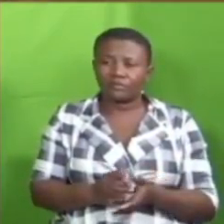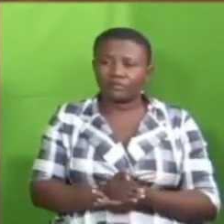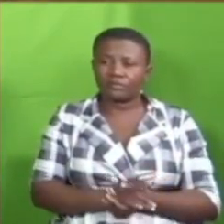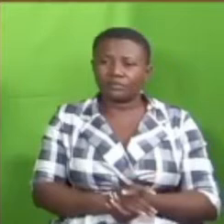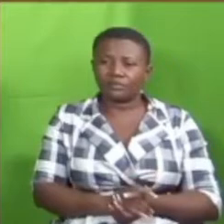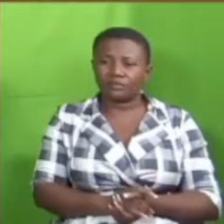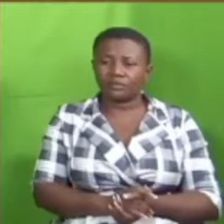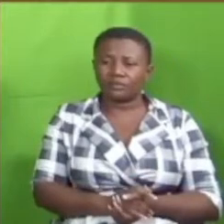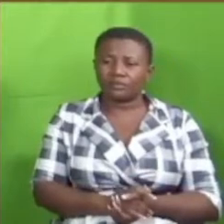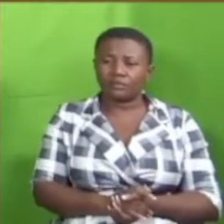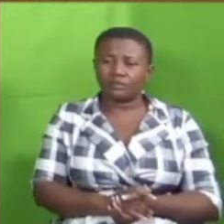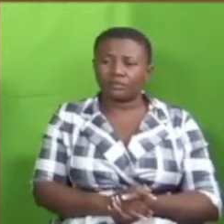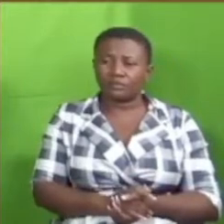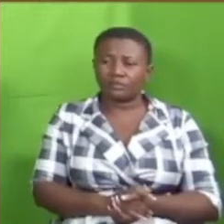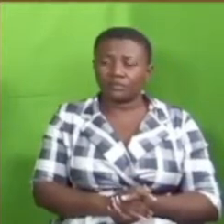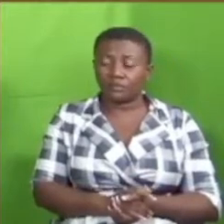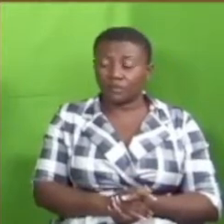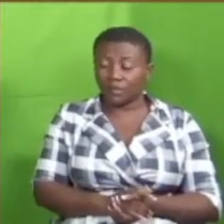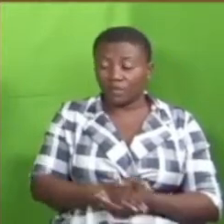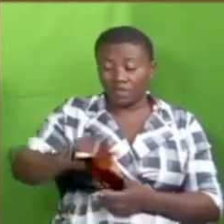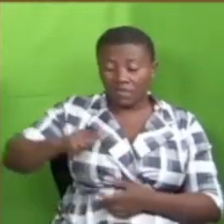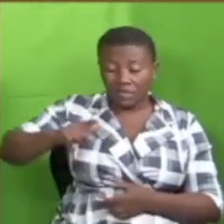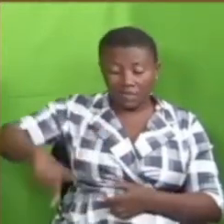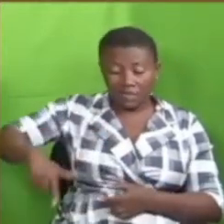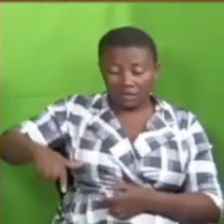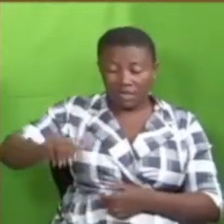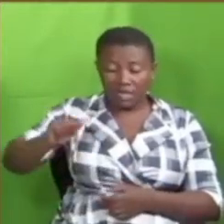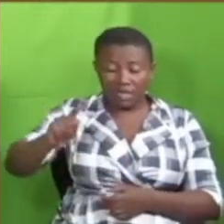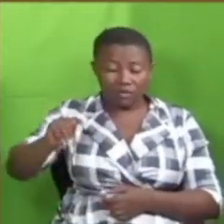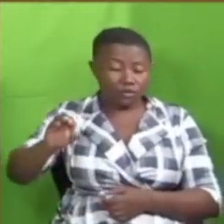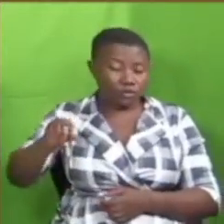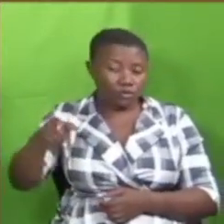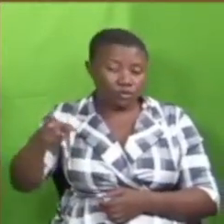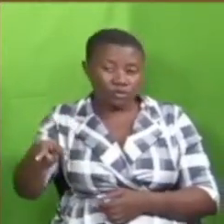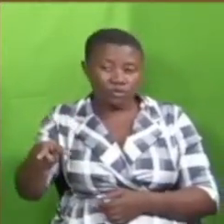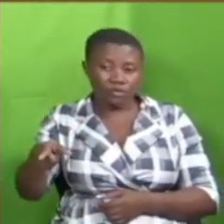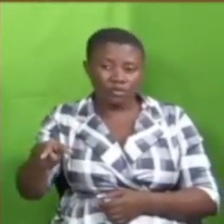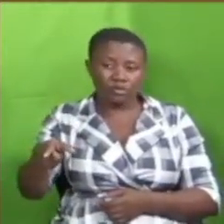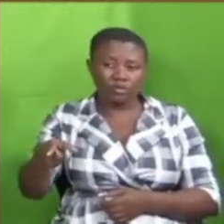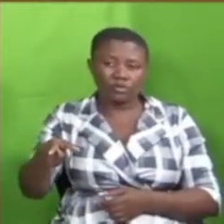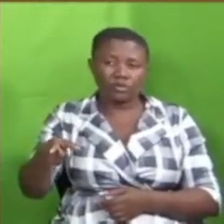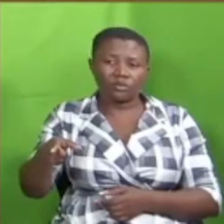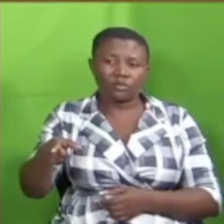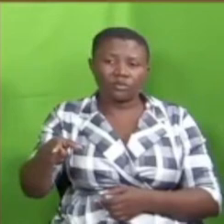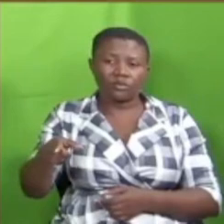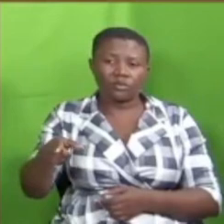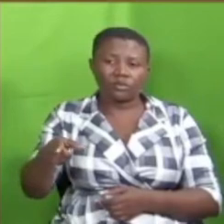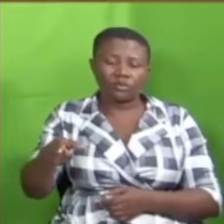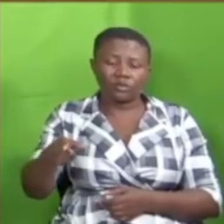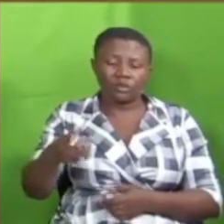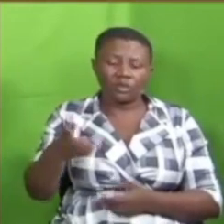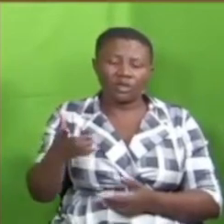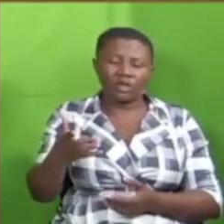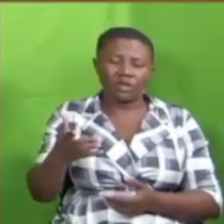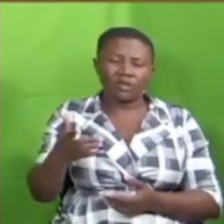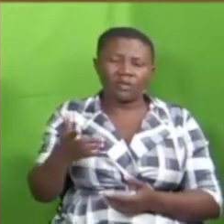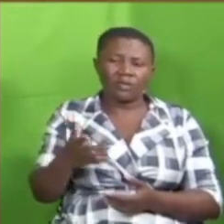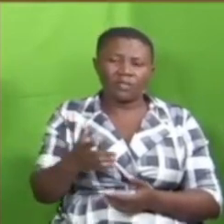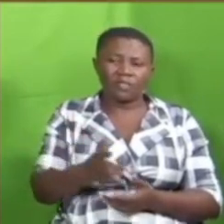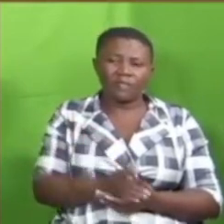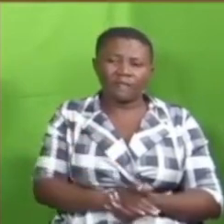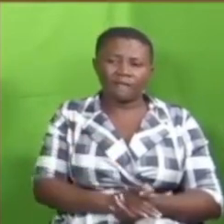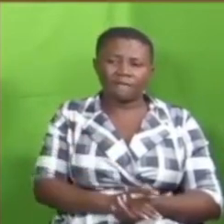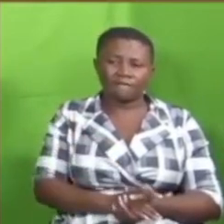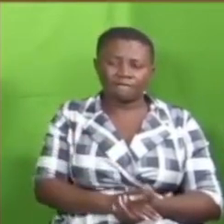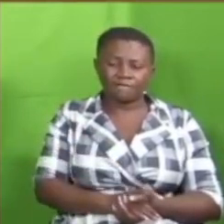The late Atta Basoah, I mean, came into the scene,